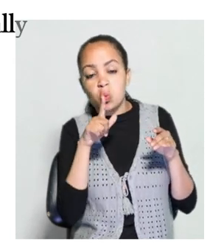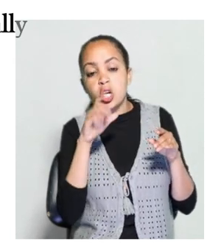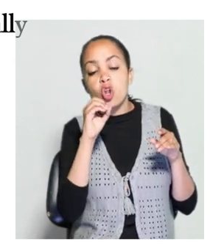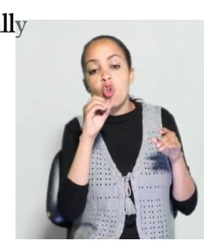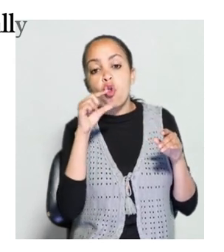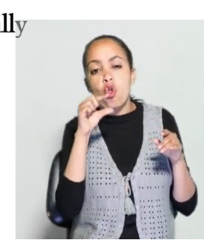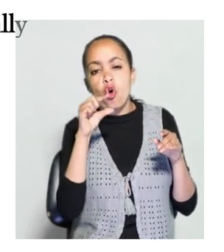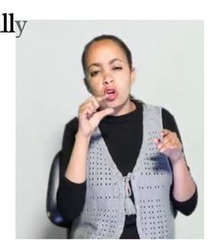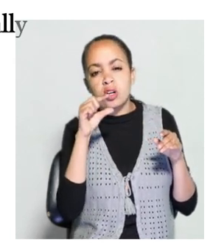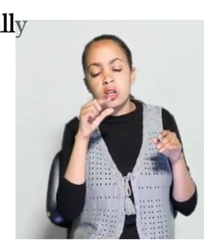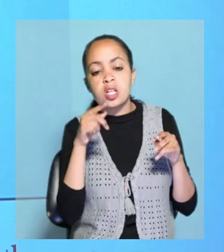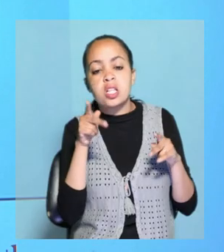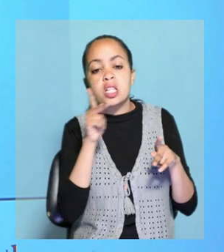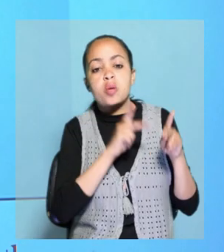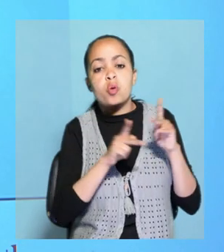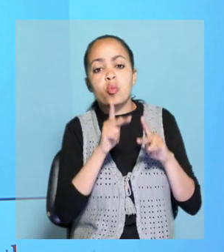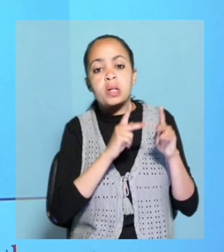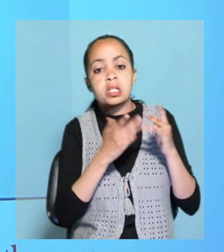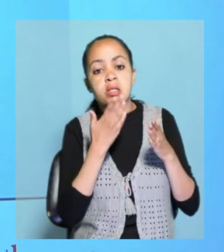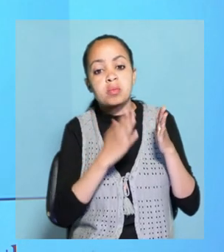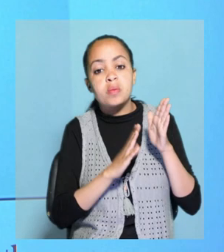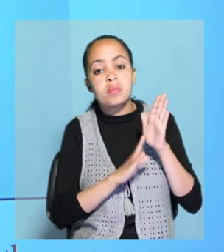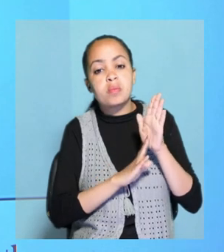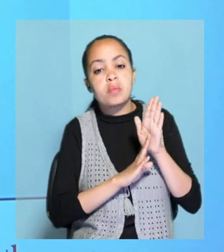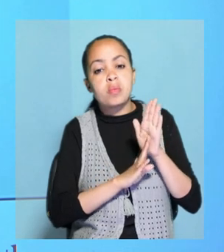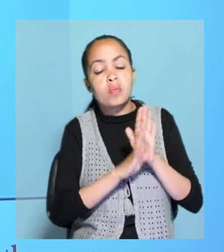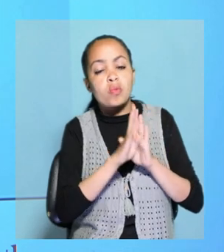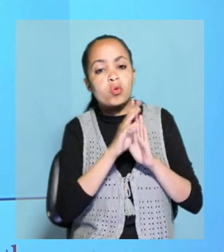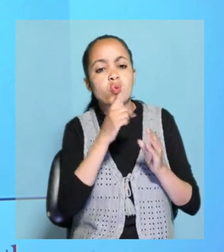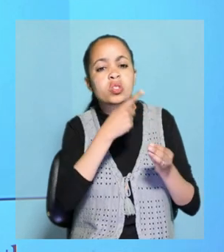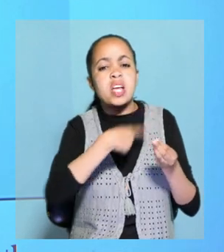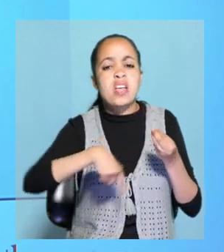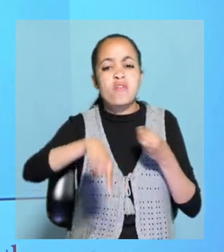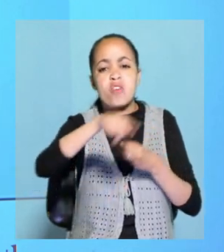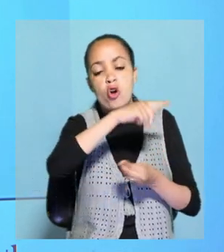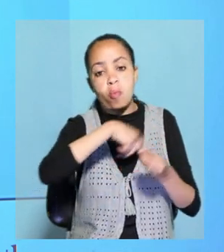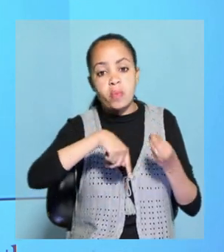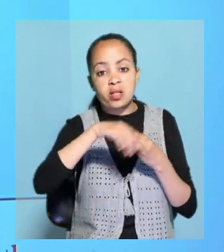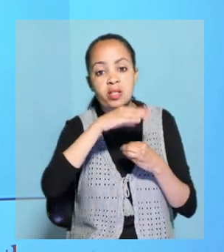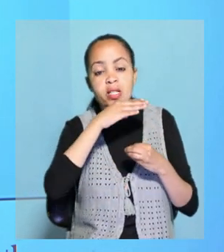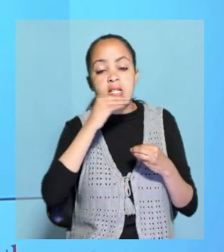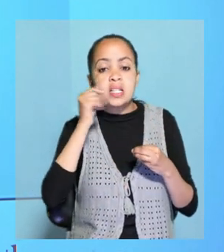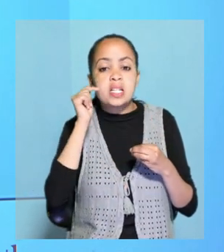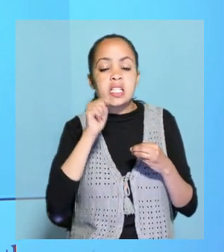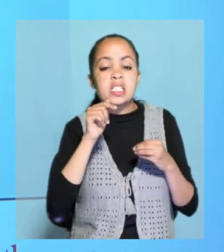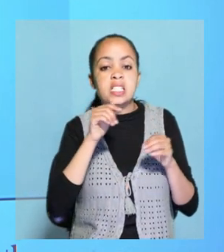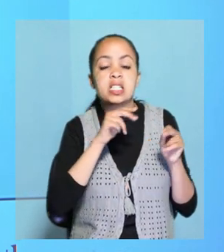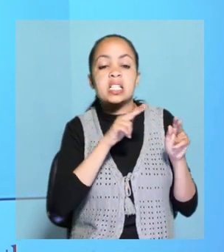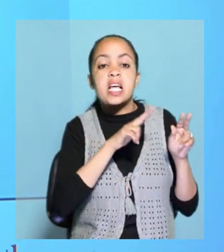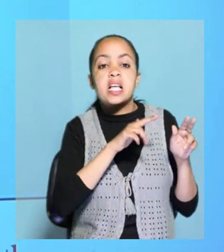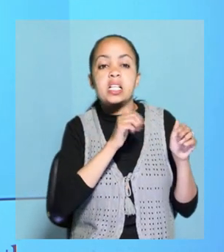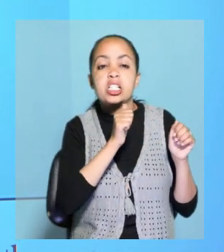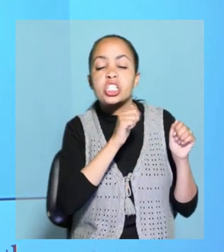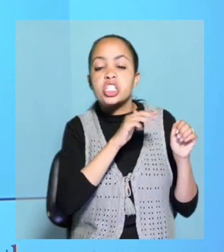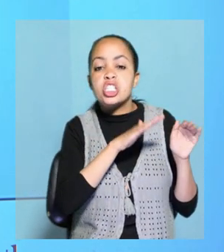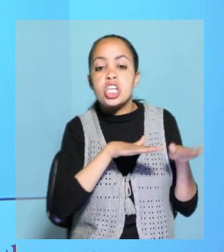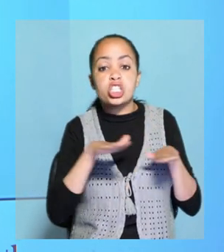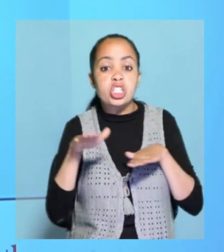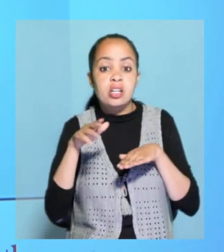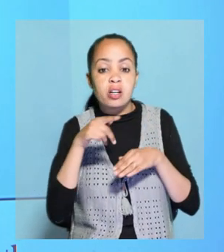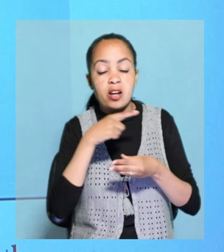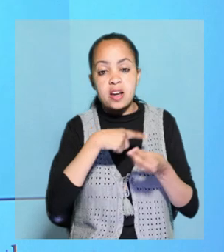phase, when population become plentiful to the environment, Jacquard behavior. This one is a stationary phase.